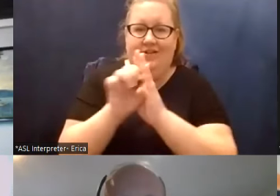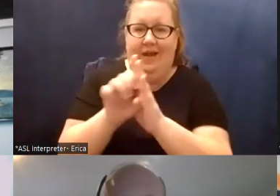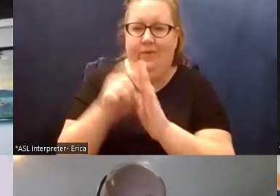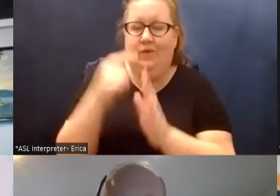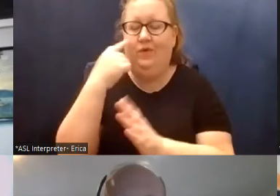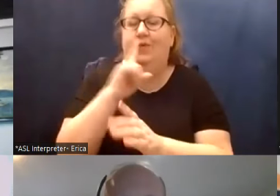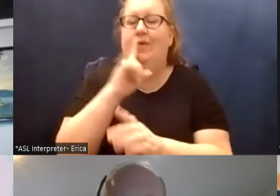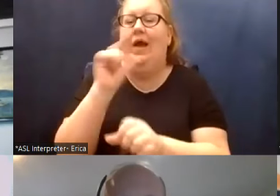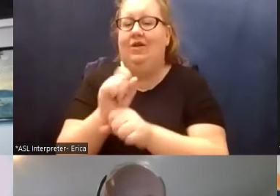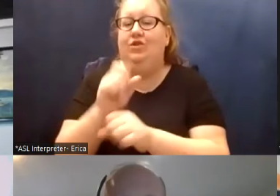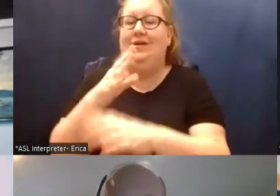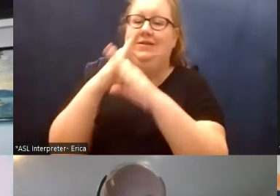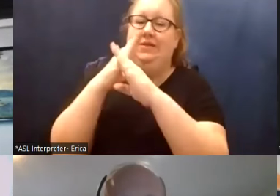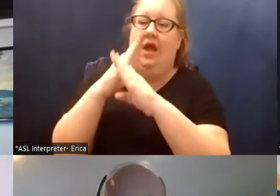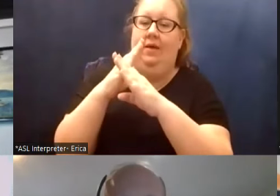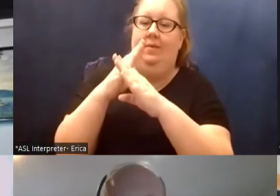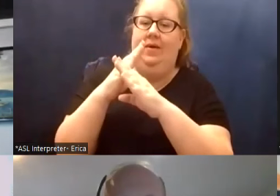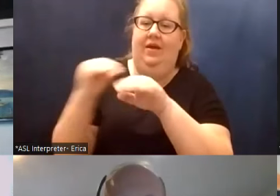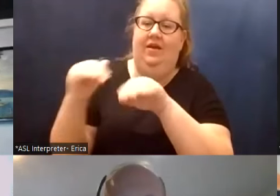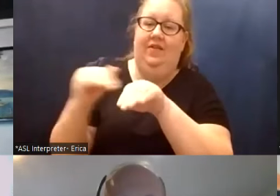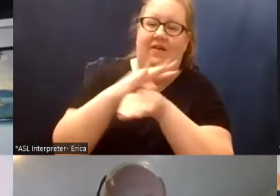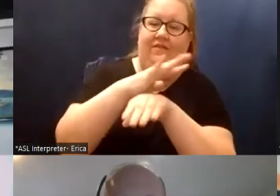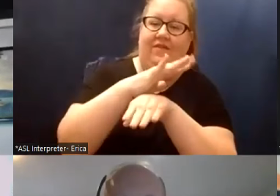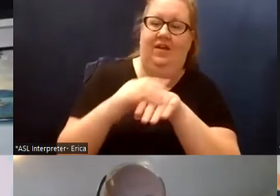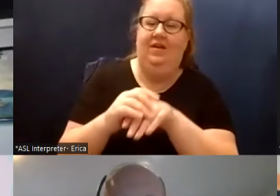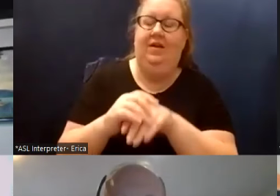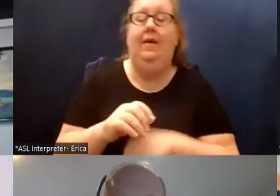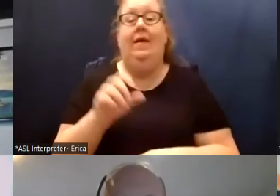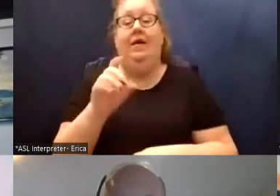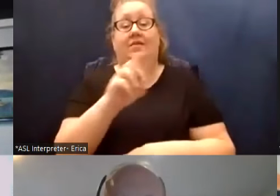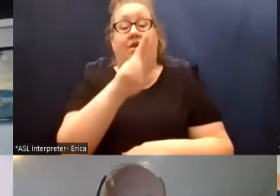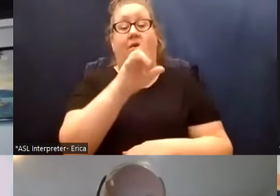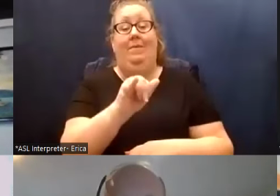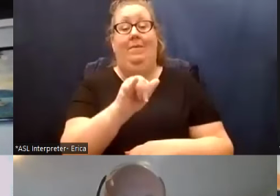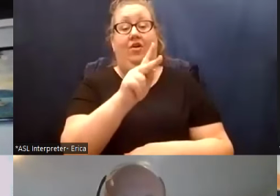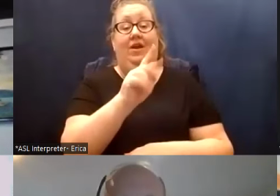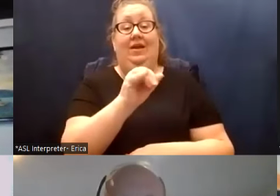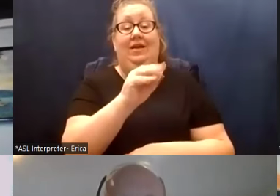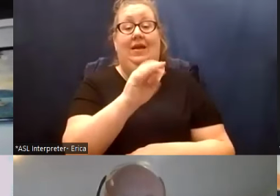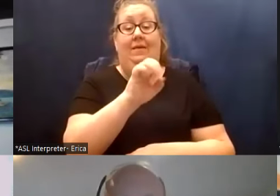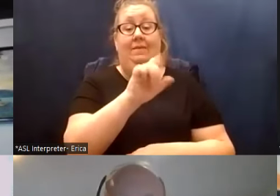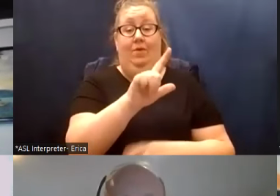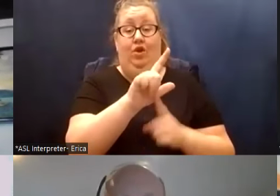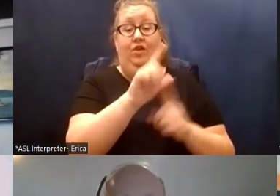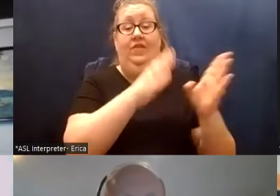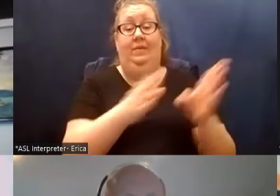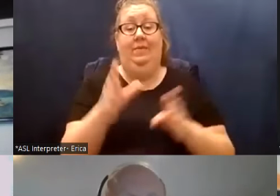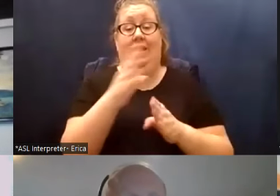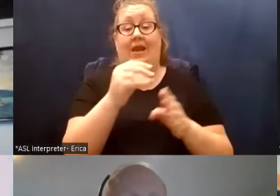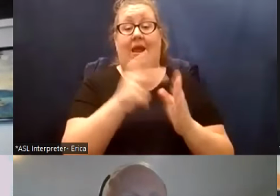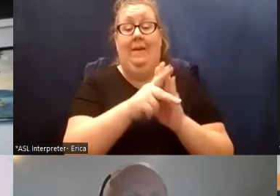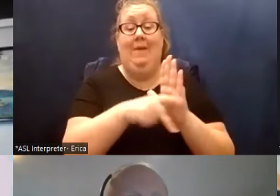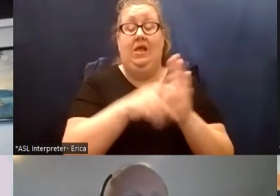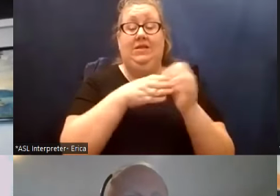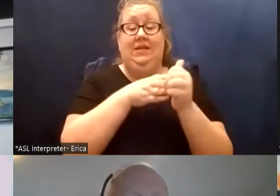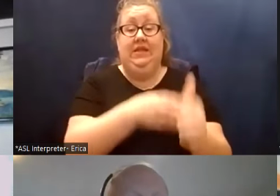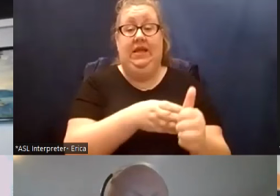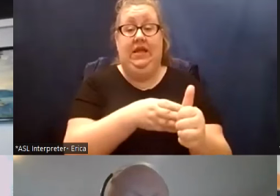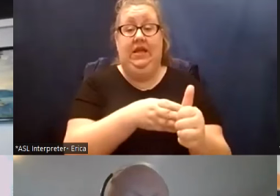actually stop the inflow. Mary Kimball, who is our planning and policy lead